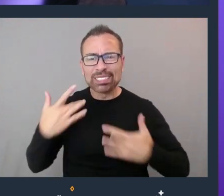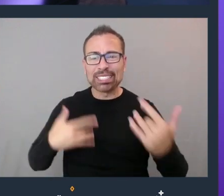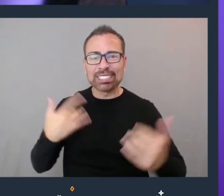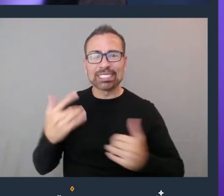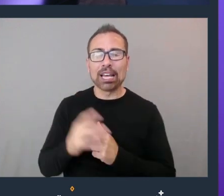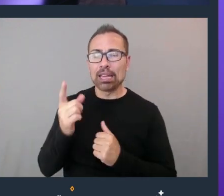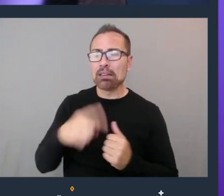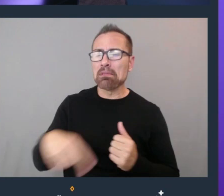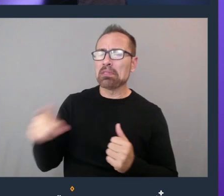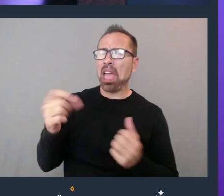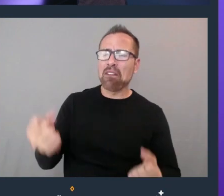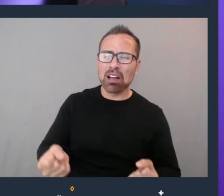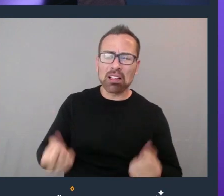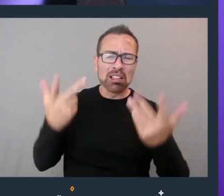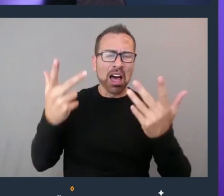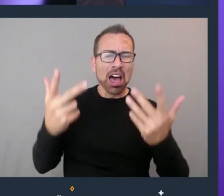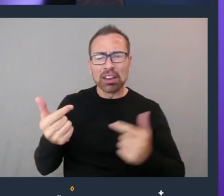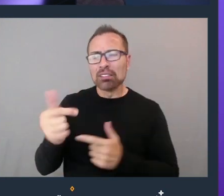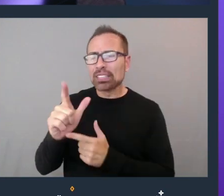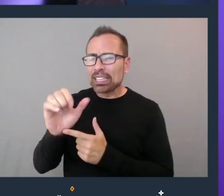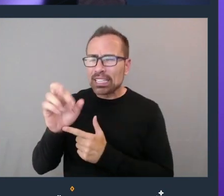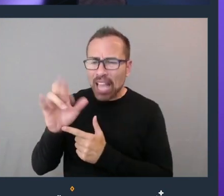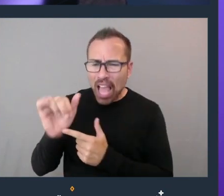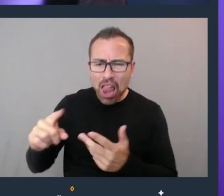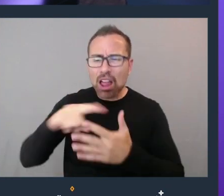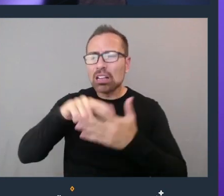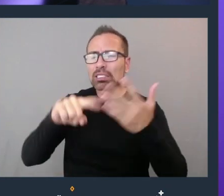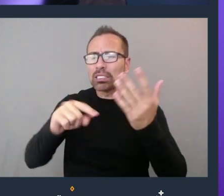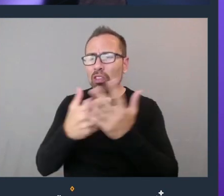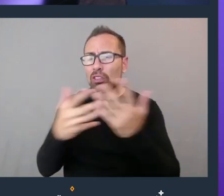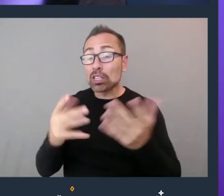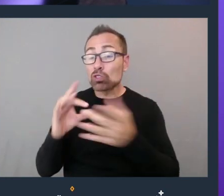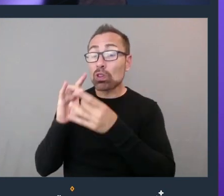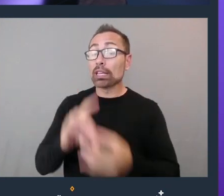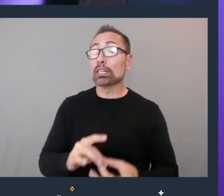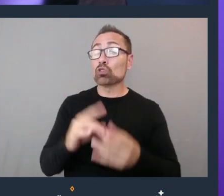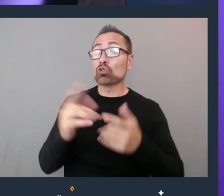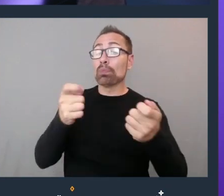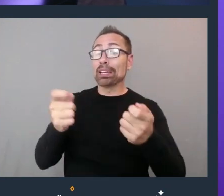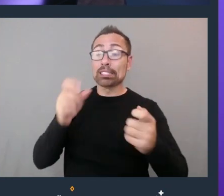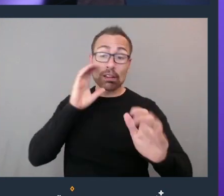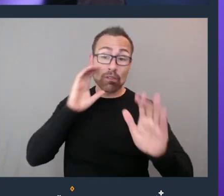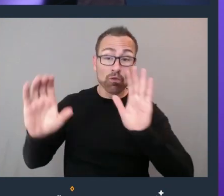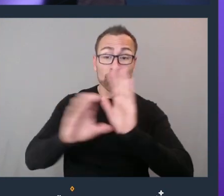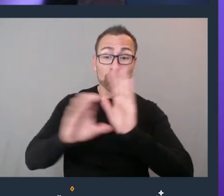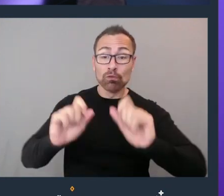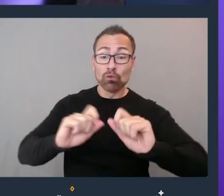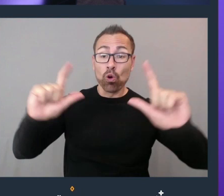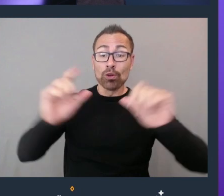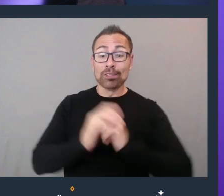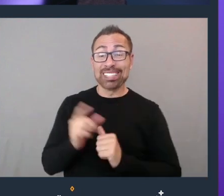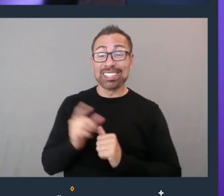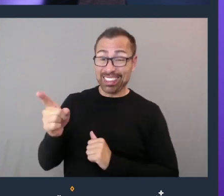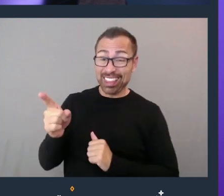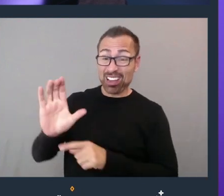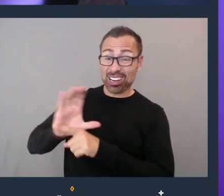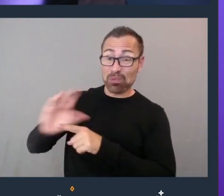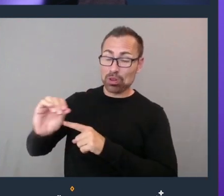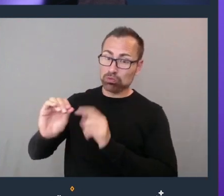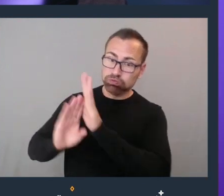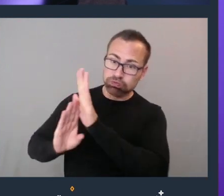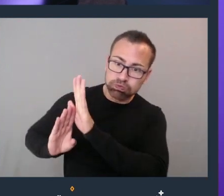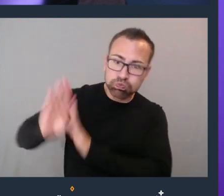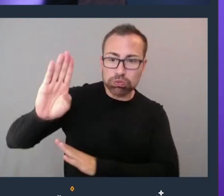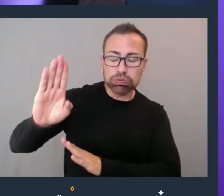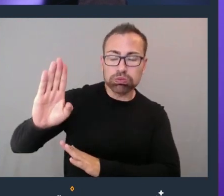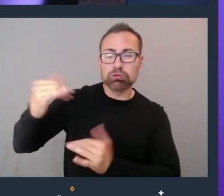and websites and other studio management software tools. They are one of the fastest growing companies in the photography industry right now. And